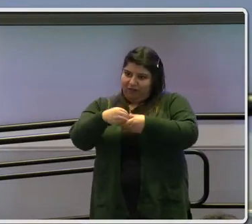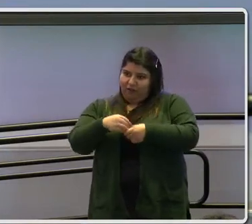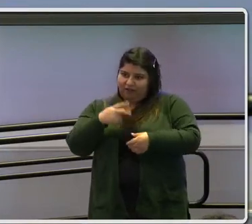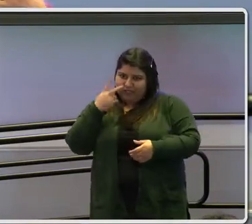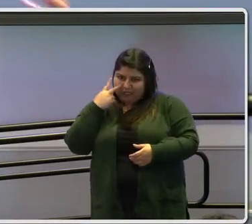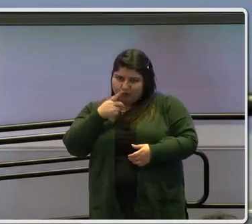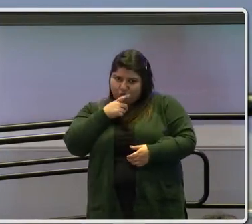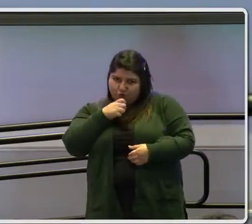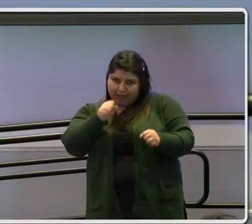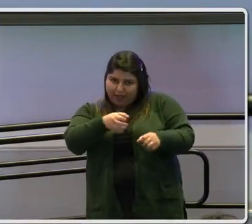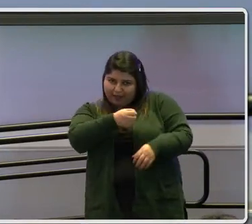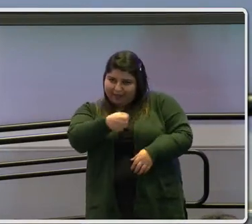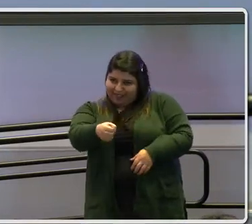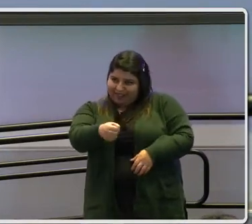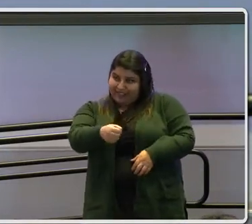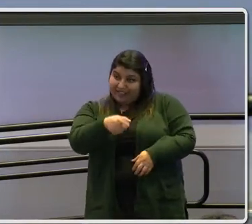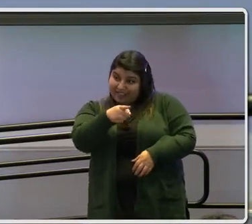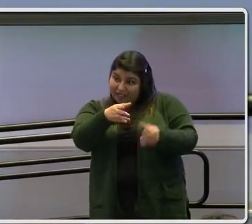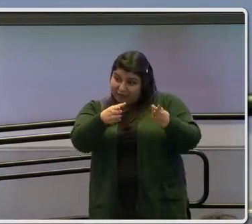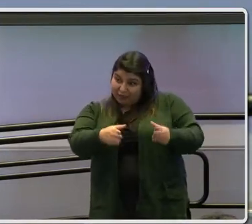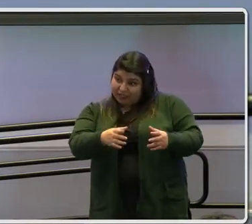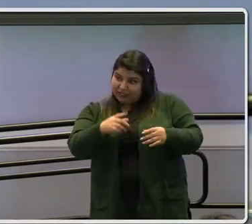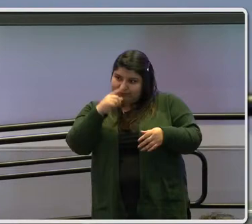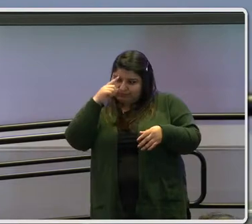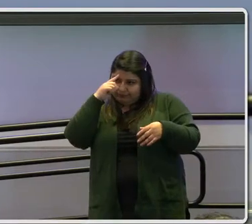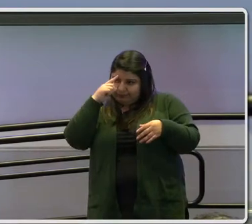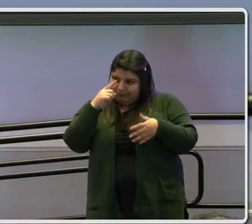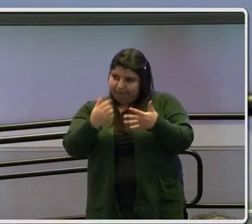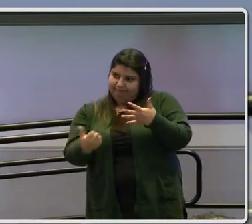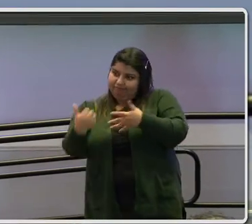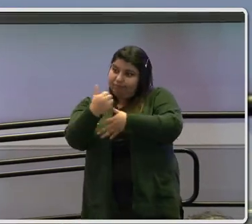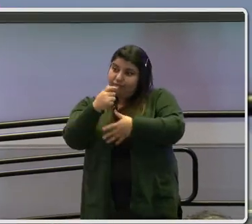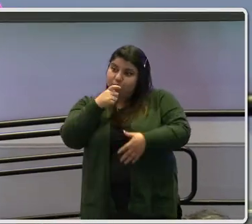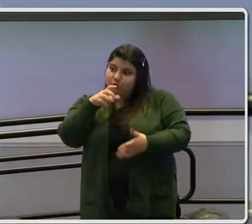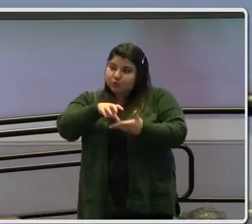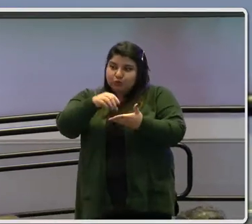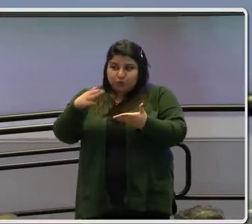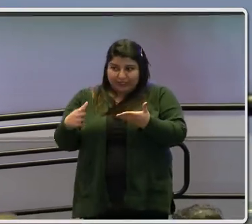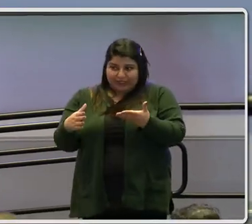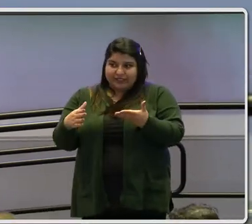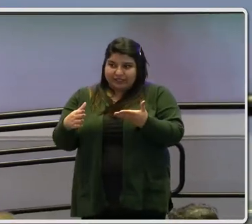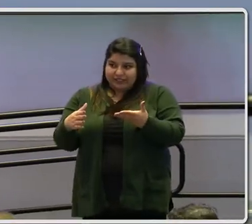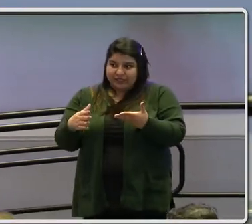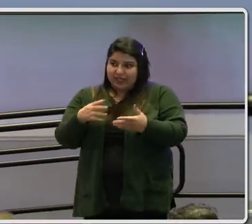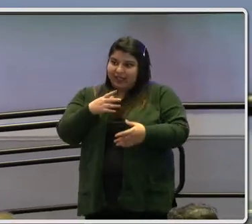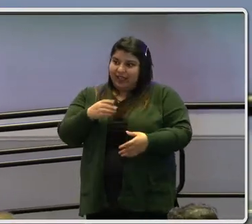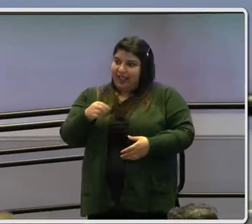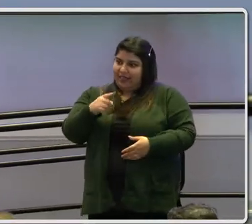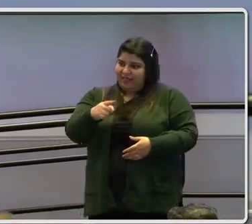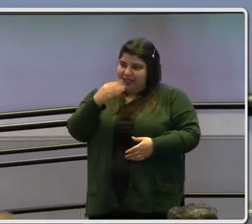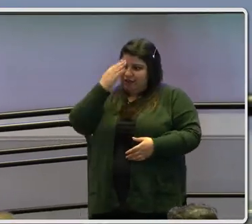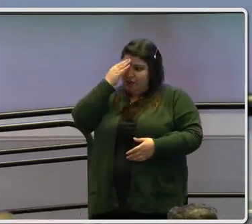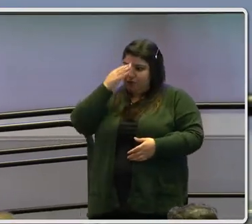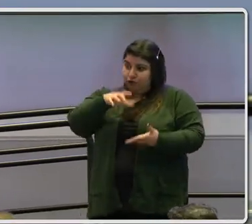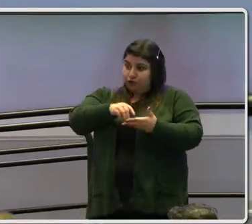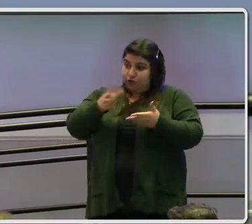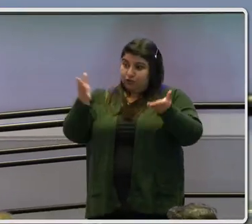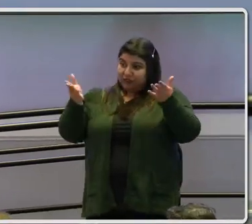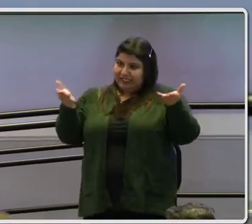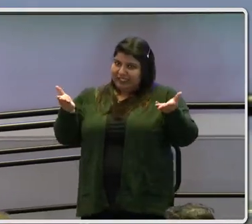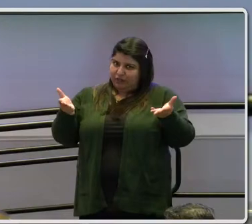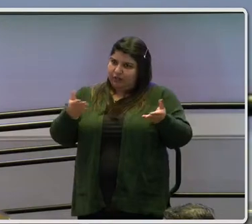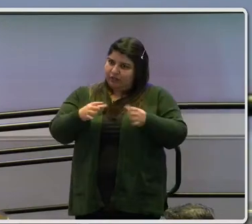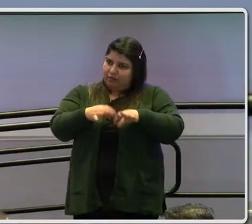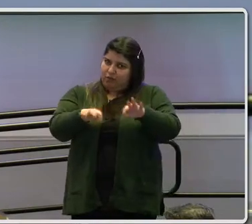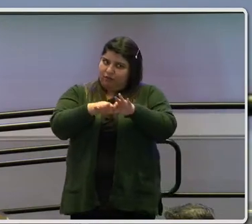Castro, someone who puts students first and who understands how special it is to represent student services here at Mount San